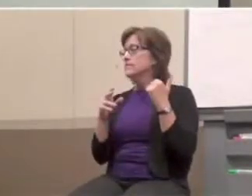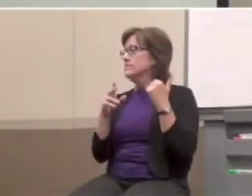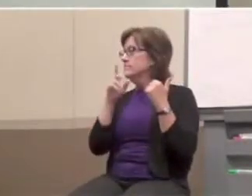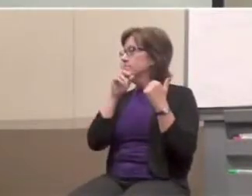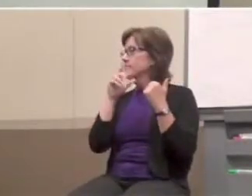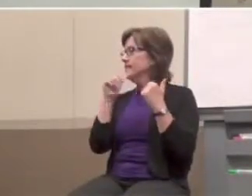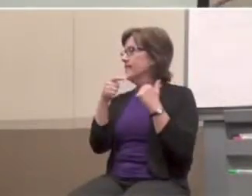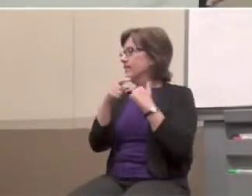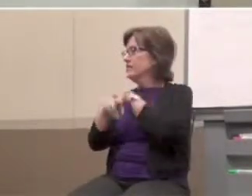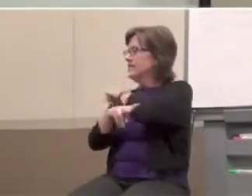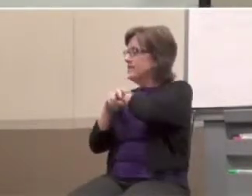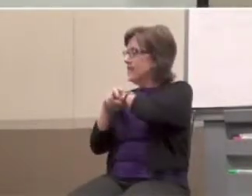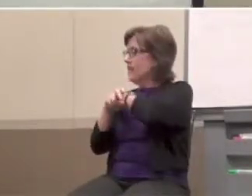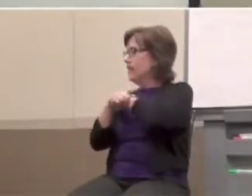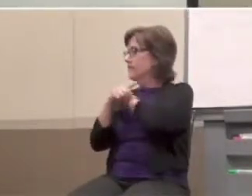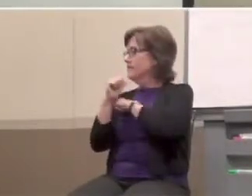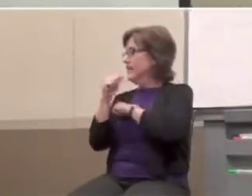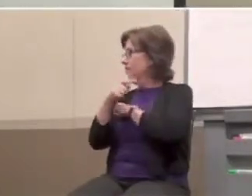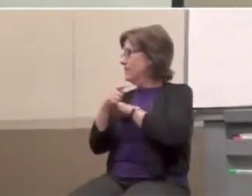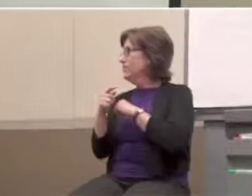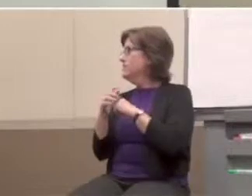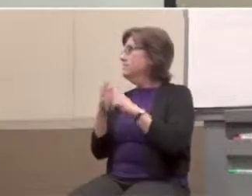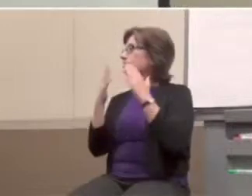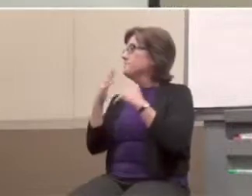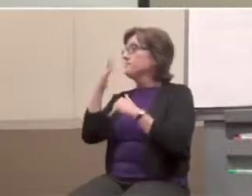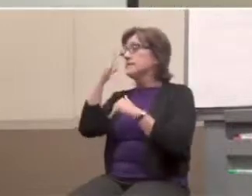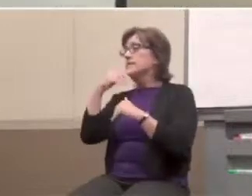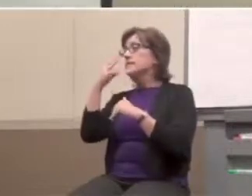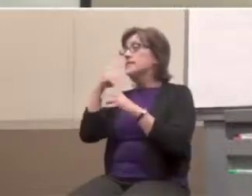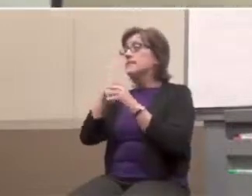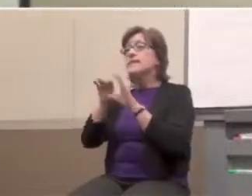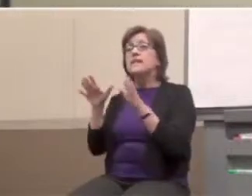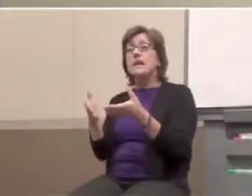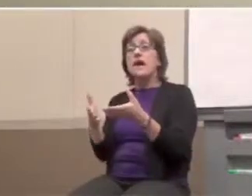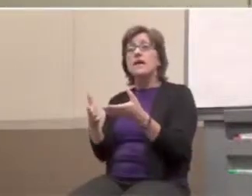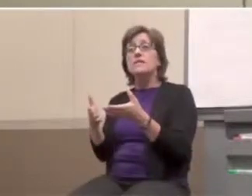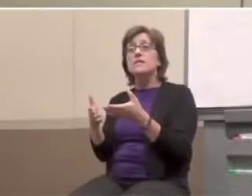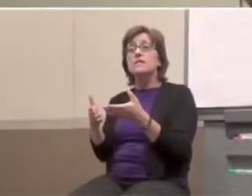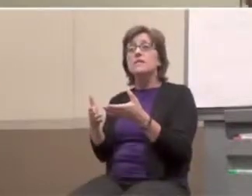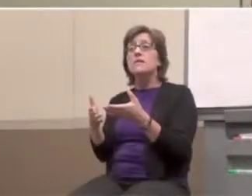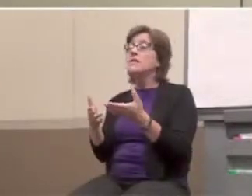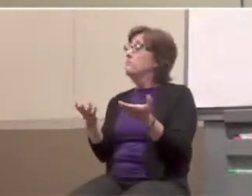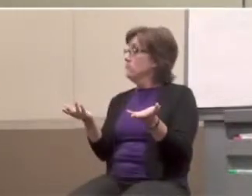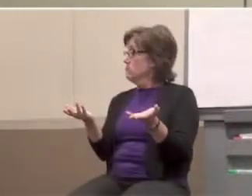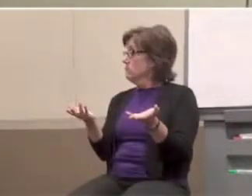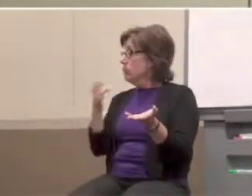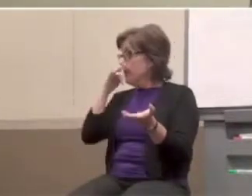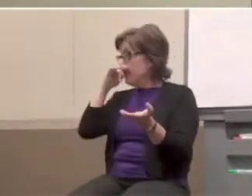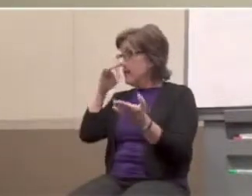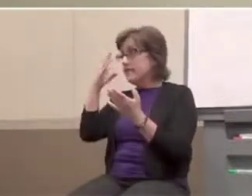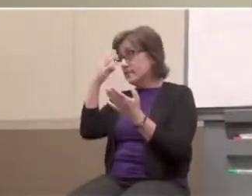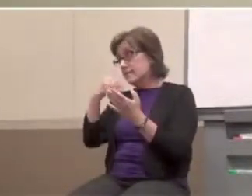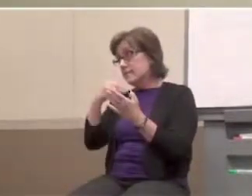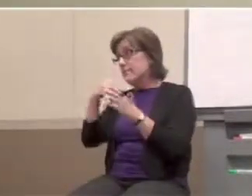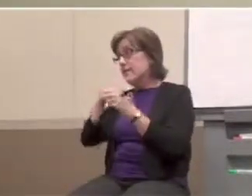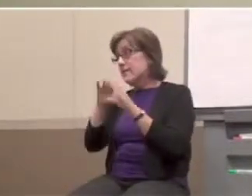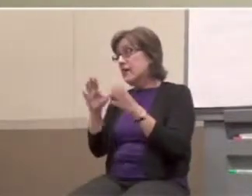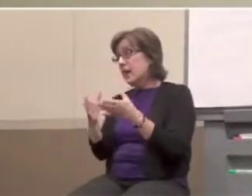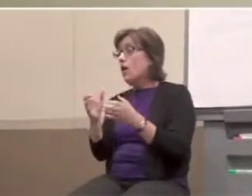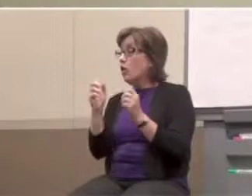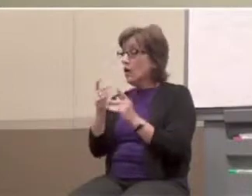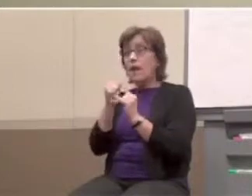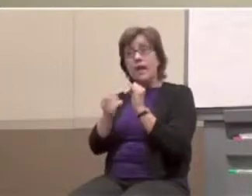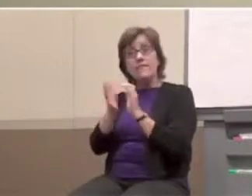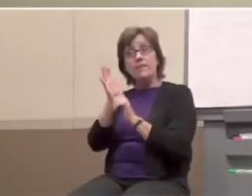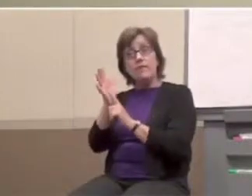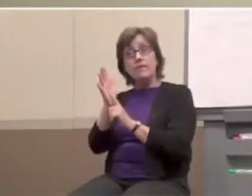Stealing on here. Okay, sleeping in class. You could, if you have a kid who sleeps in the class, you could say, okay, the last 5 minutes of every class